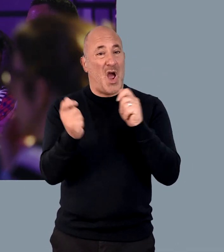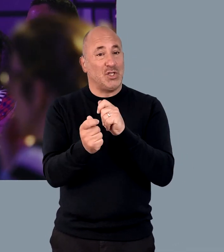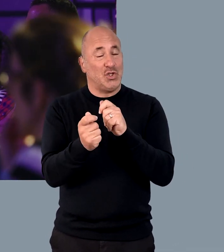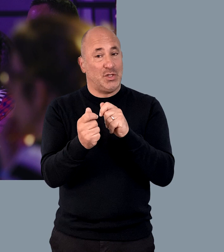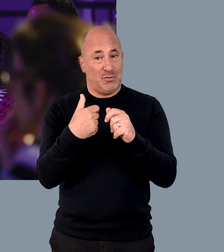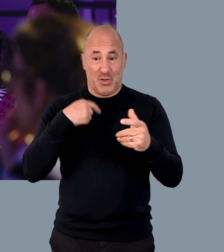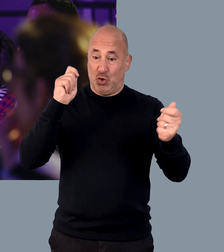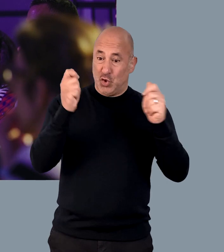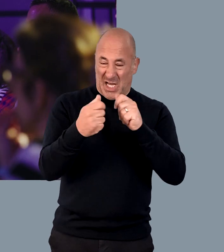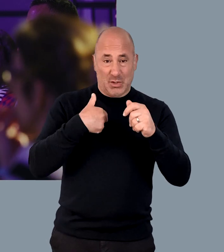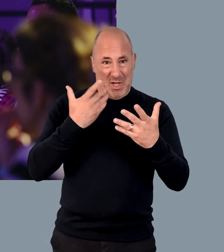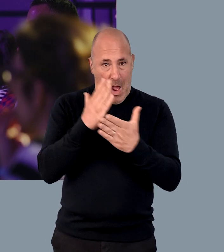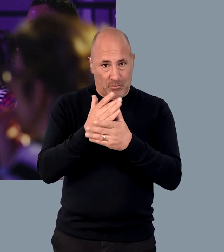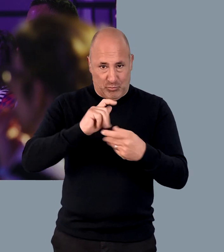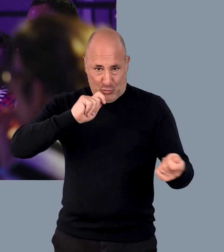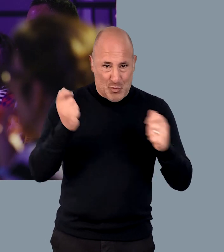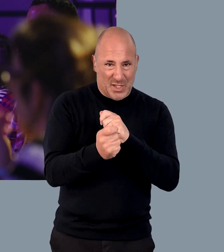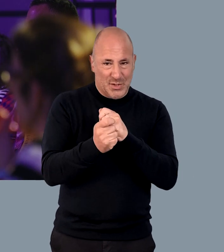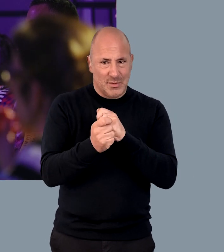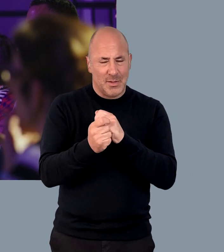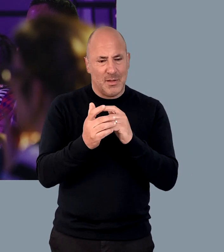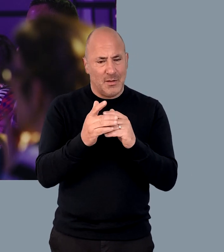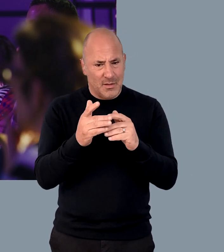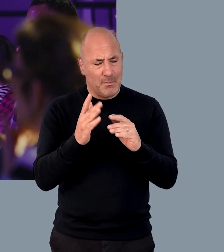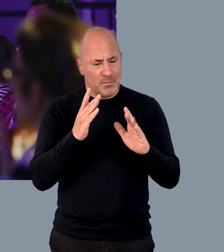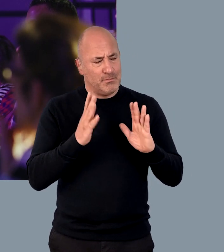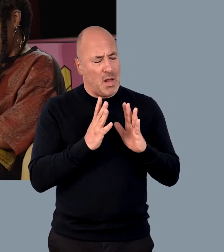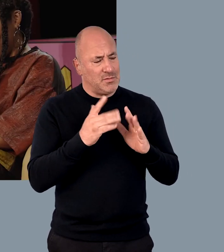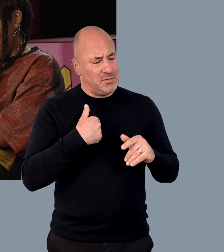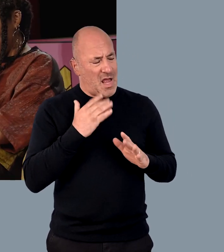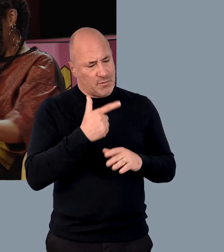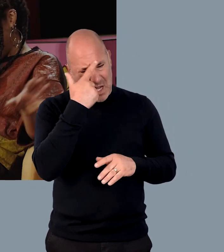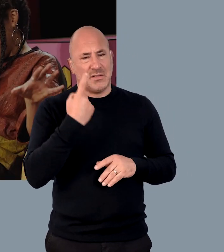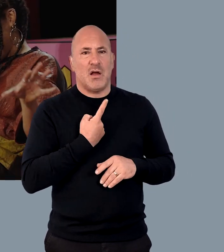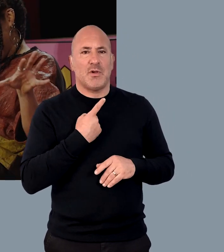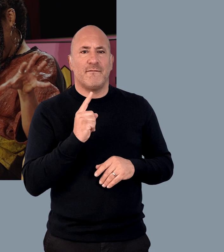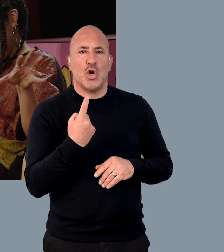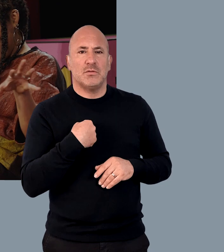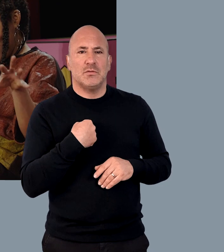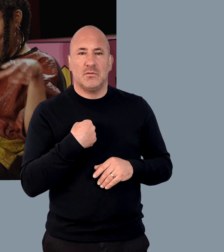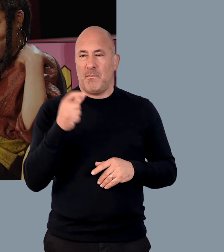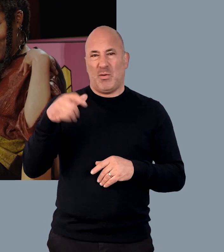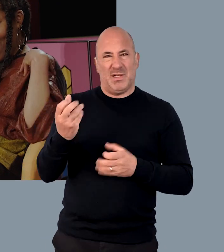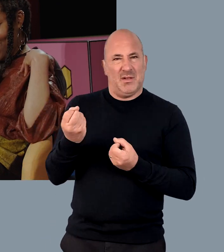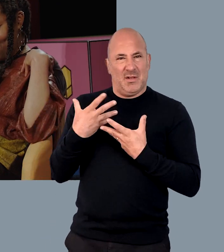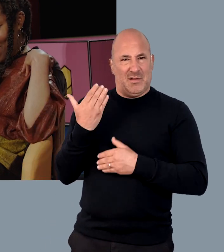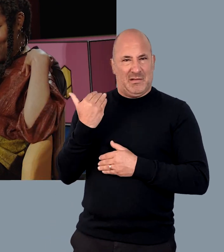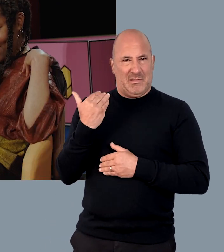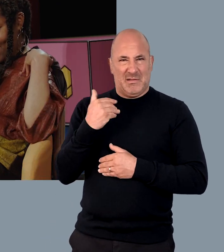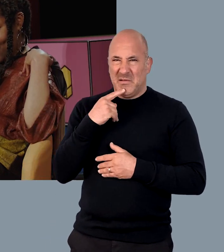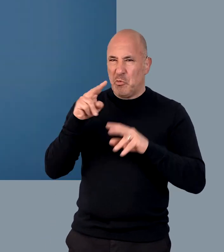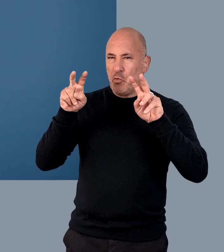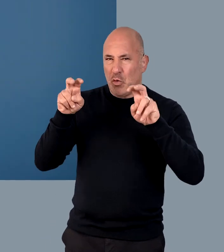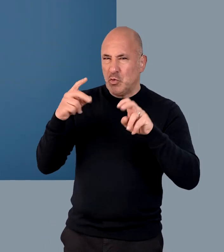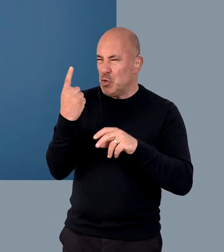change, so we need to understand it. Someone recently said to me, and I think it's probably a quote, but I don't know who it's attributed